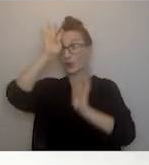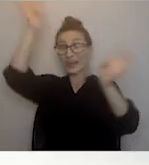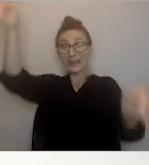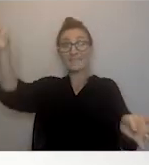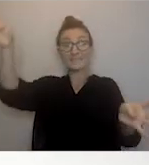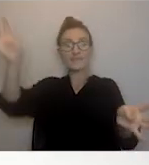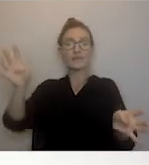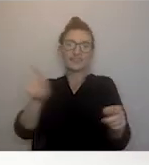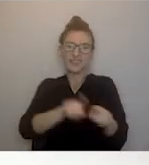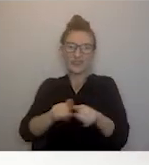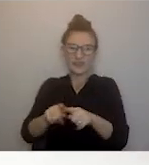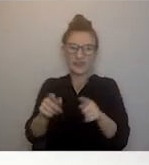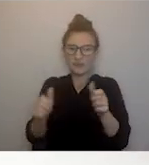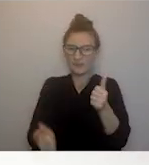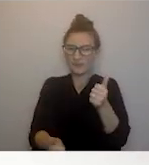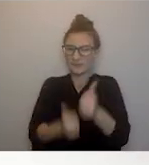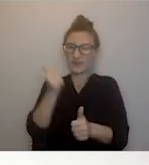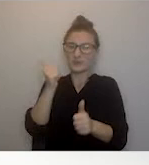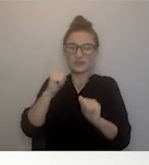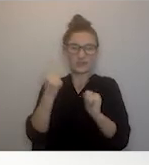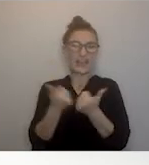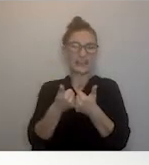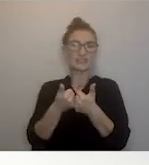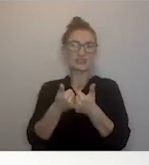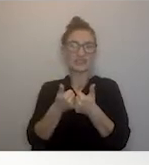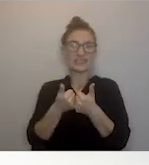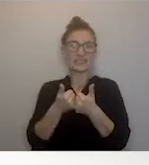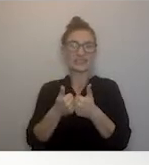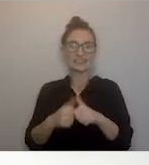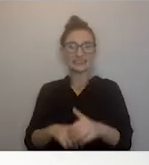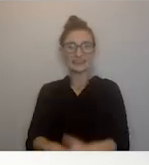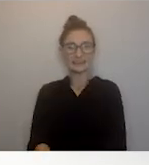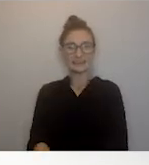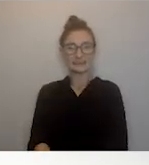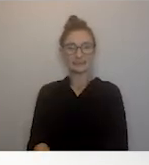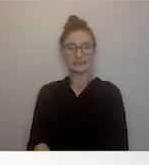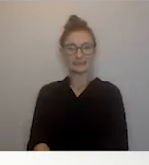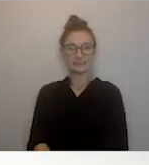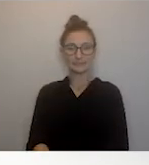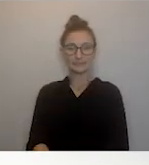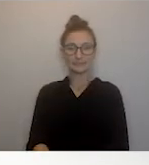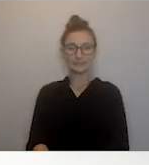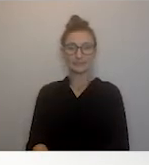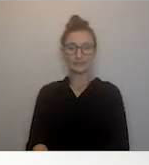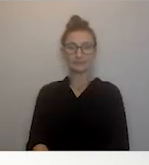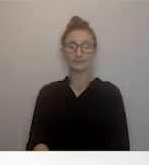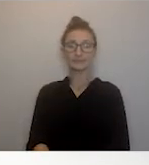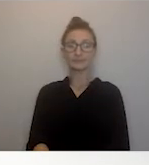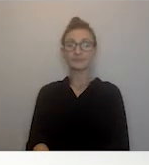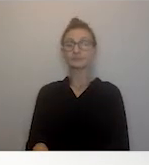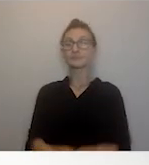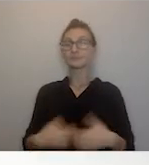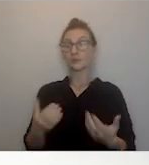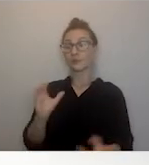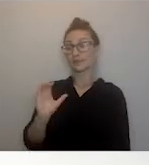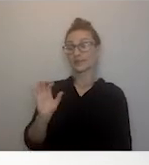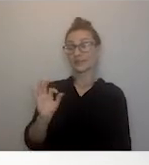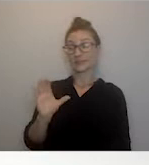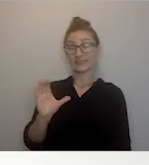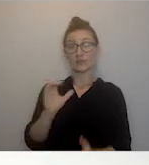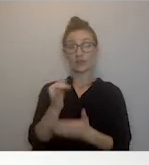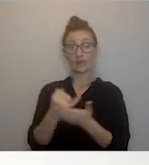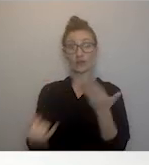most creative part of my job, but also the most challenging and has the most facets, parts, and pieces to it for sure.